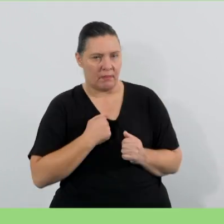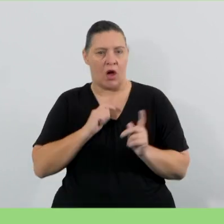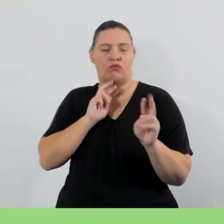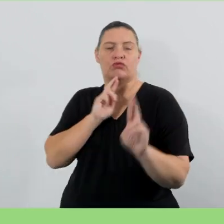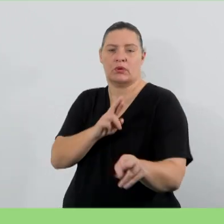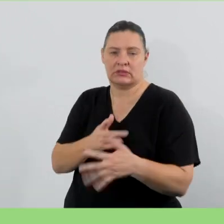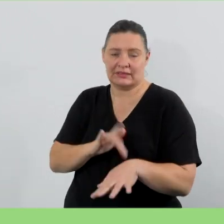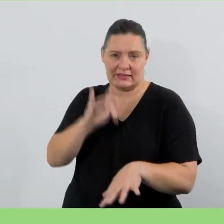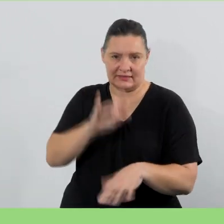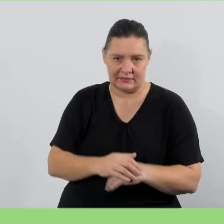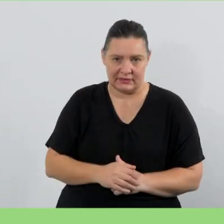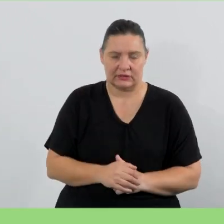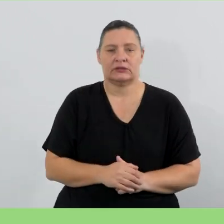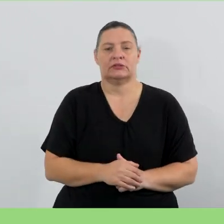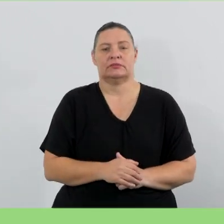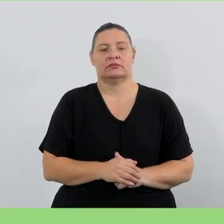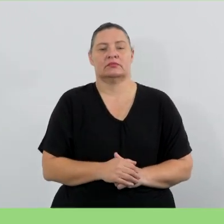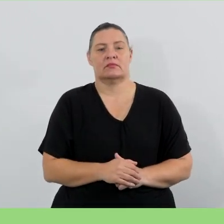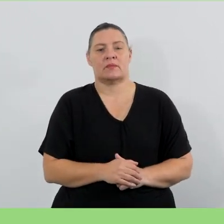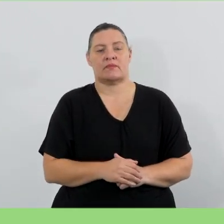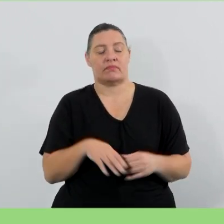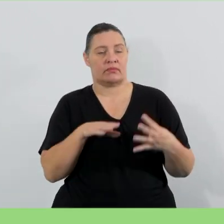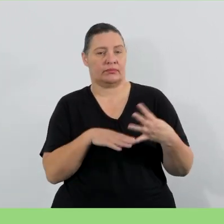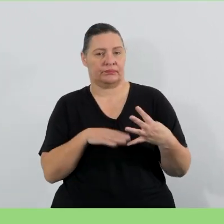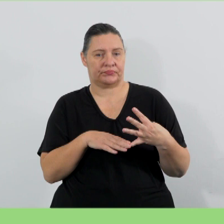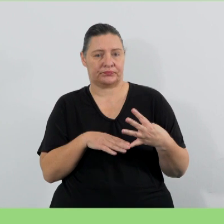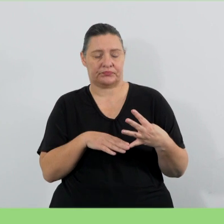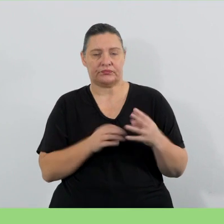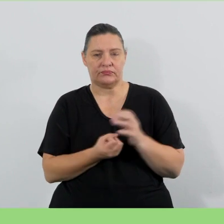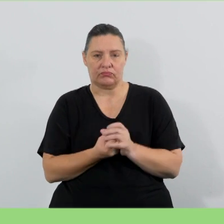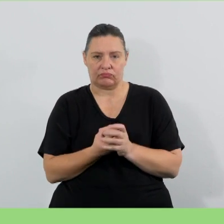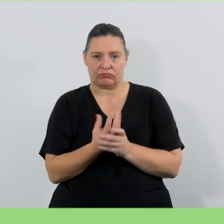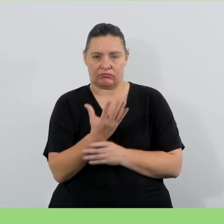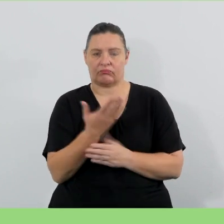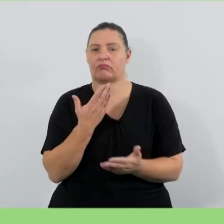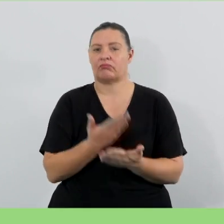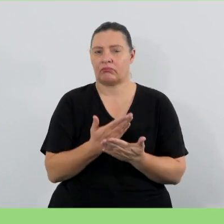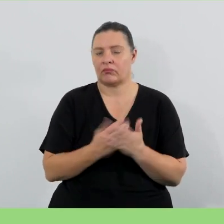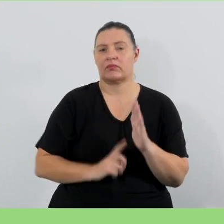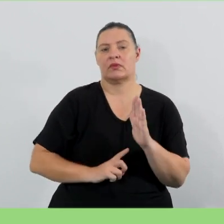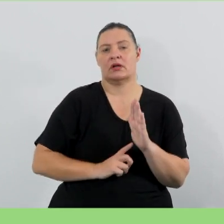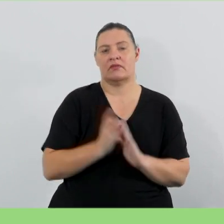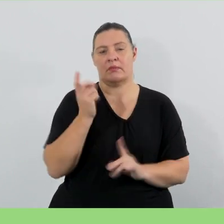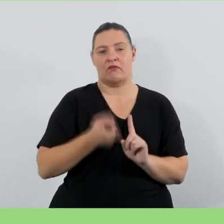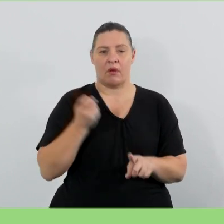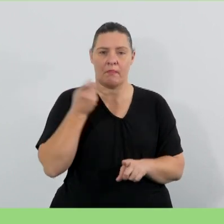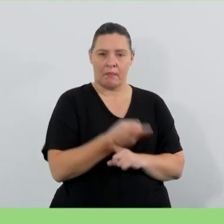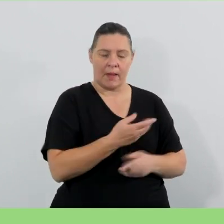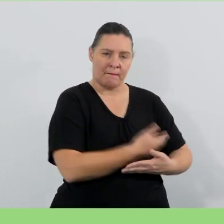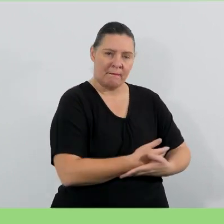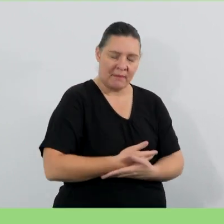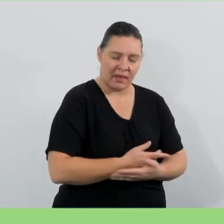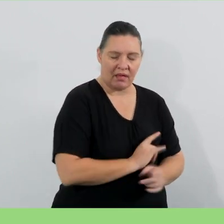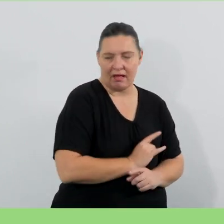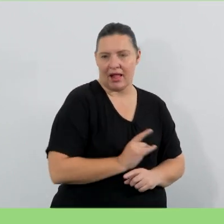so being sensitive. And then our fourth one is growth, the ability to develop from being a